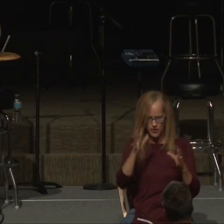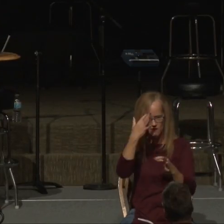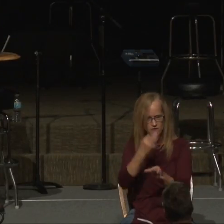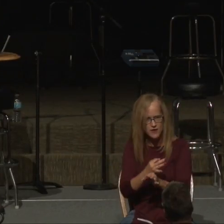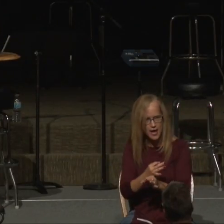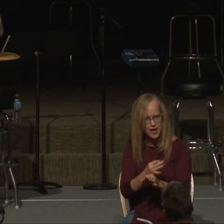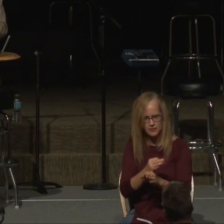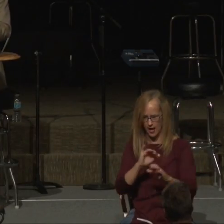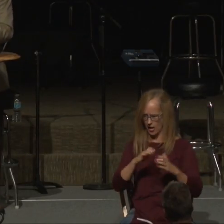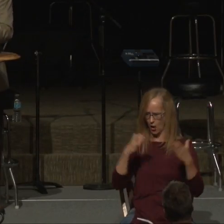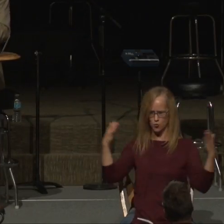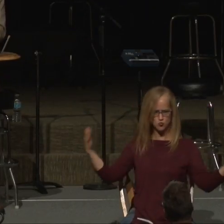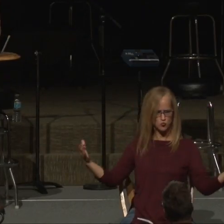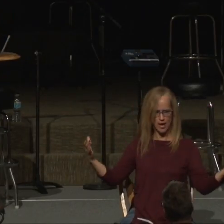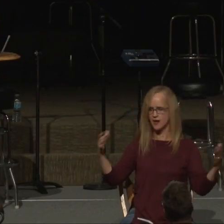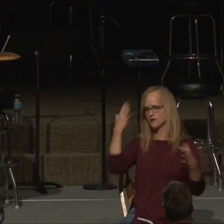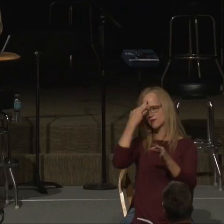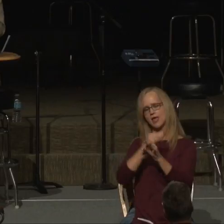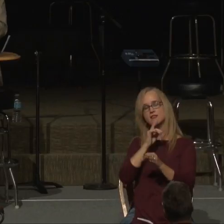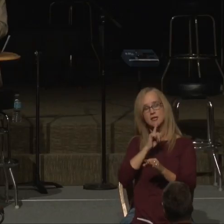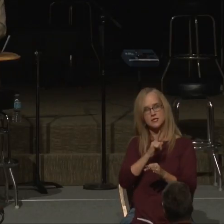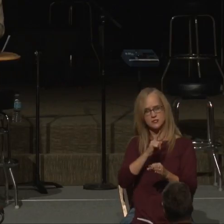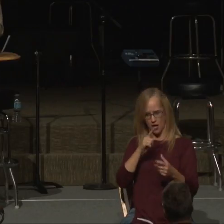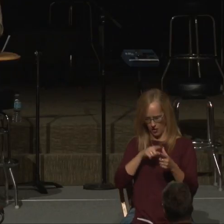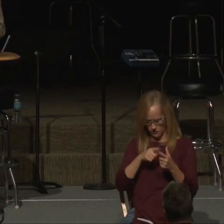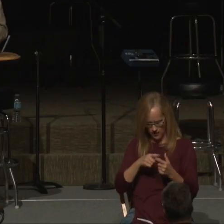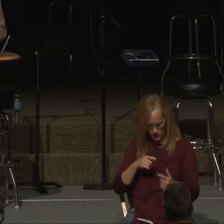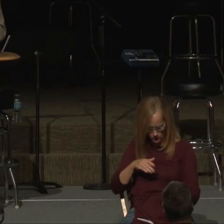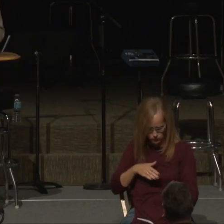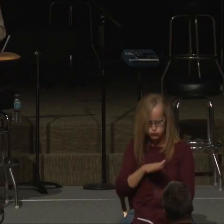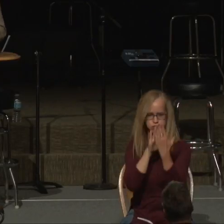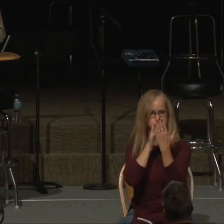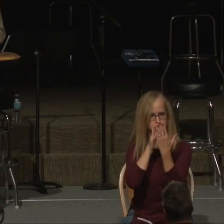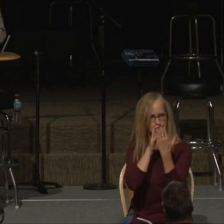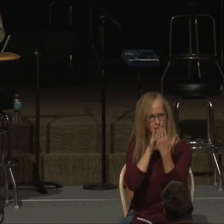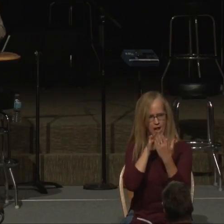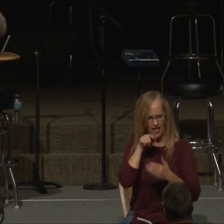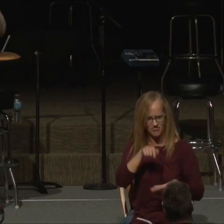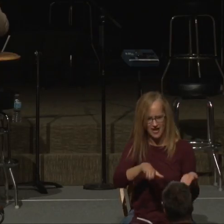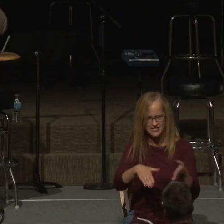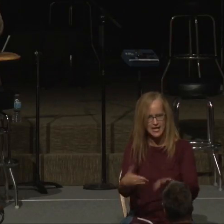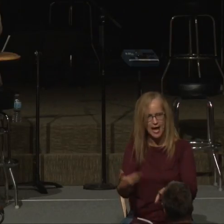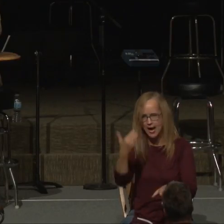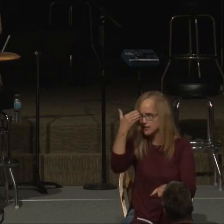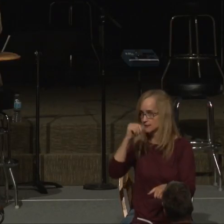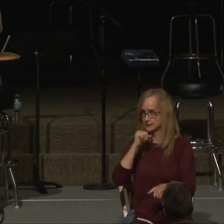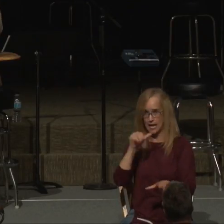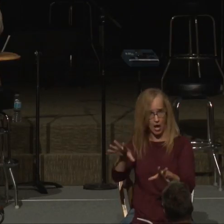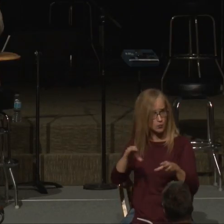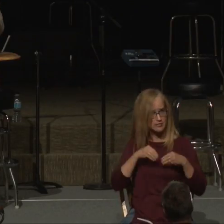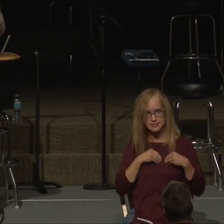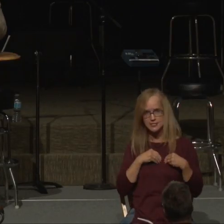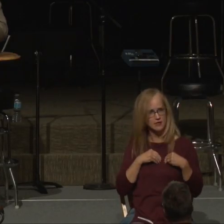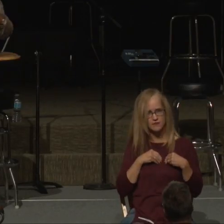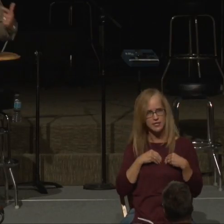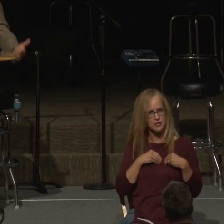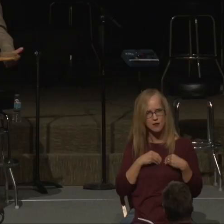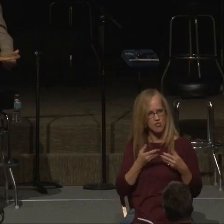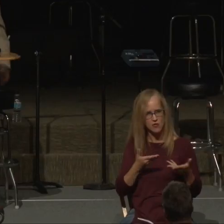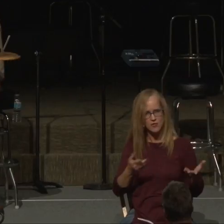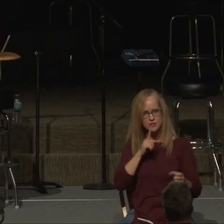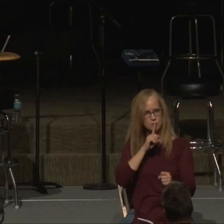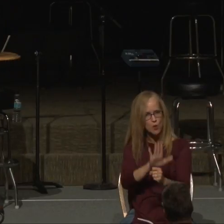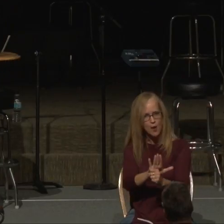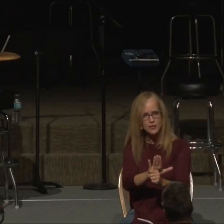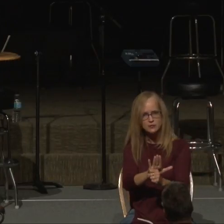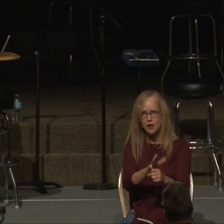how great faith is. And then all of a sudden we run headlong into a statement that says, and they died not receiving the things